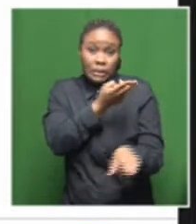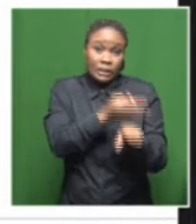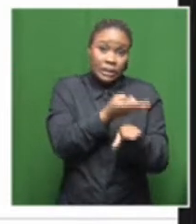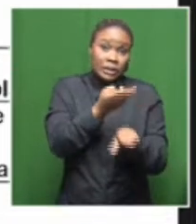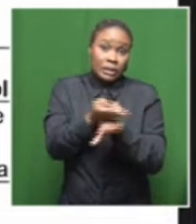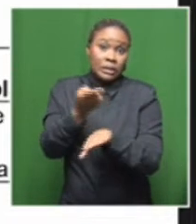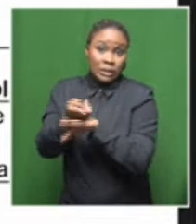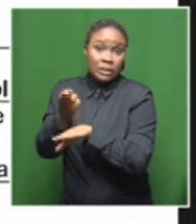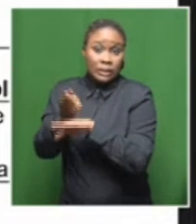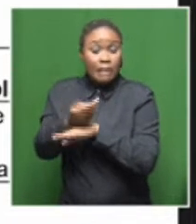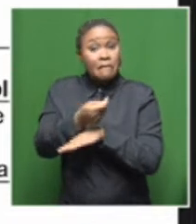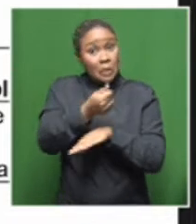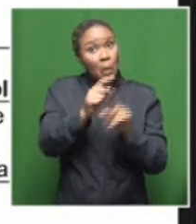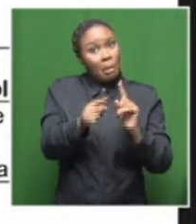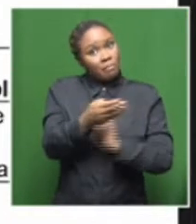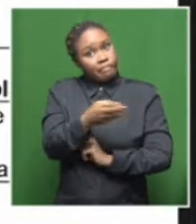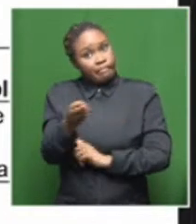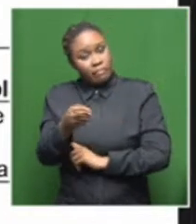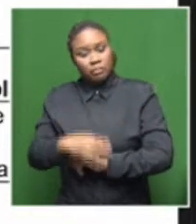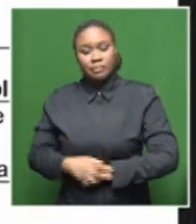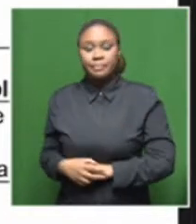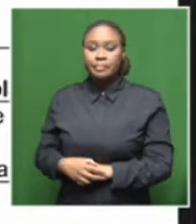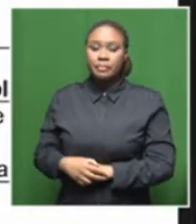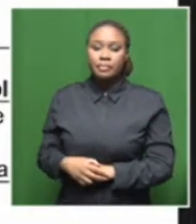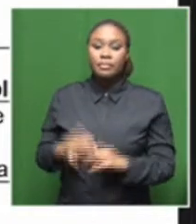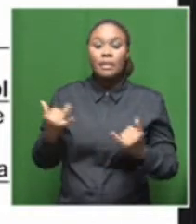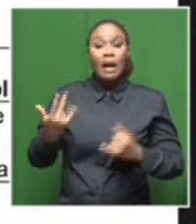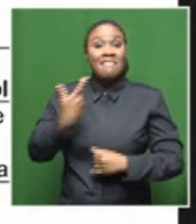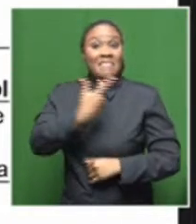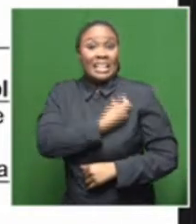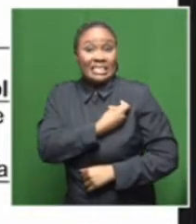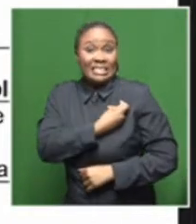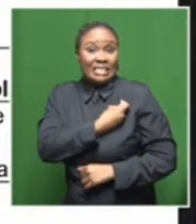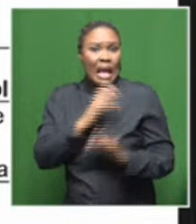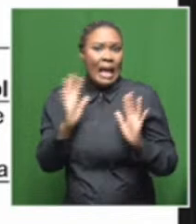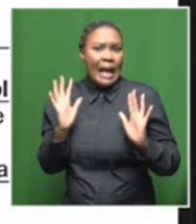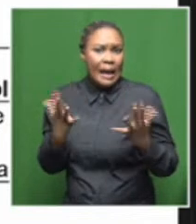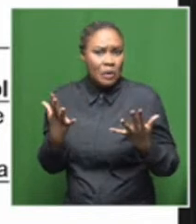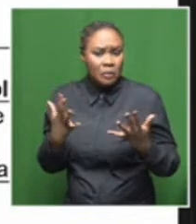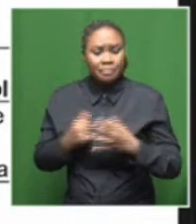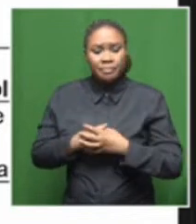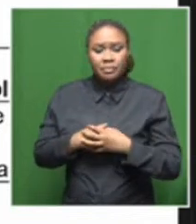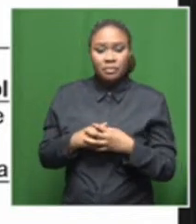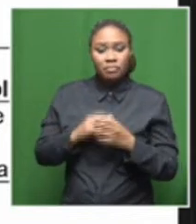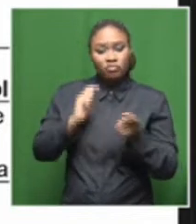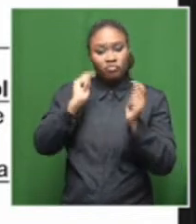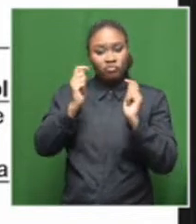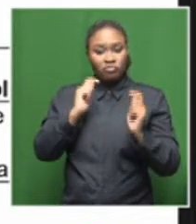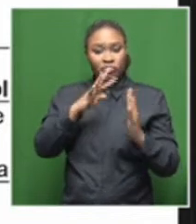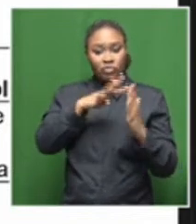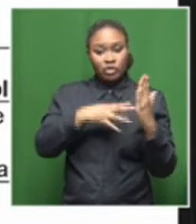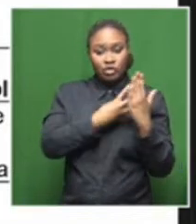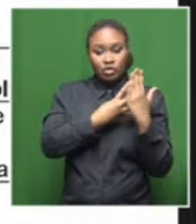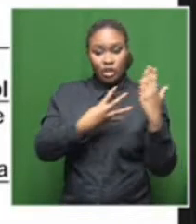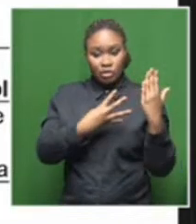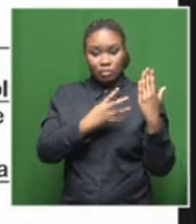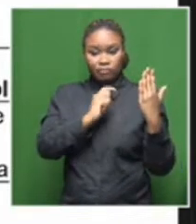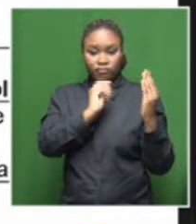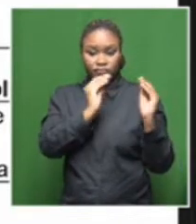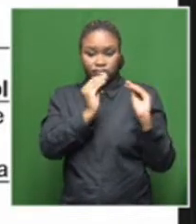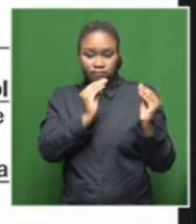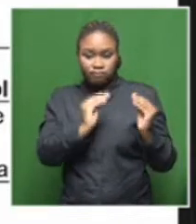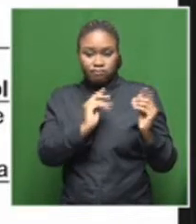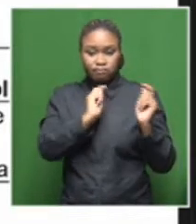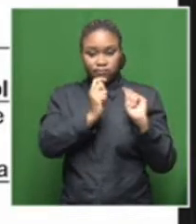figures. So in terms of our vaccination status, we announced a short while ago some changes to the schedule, and there's still one or two